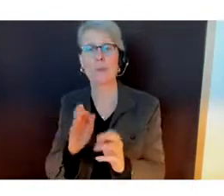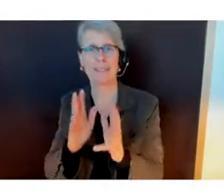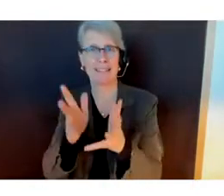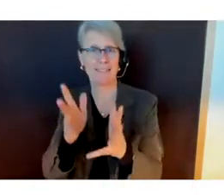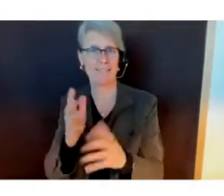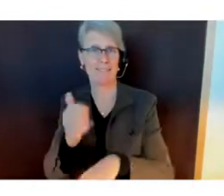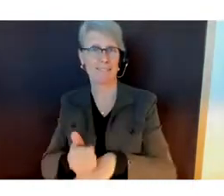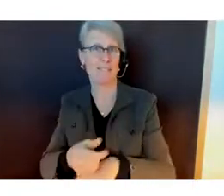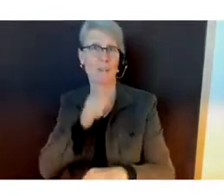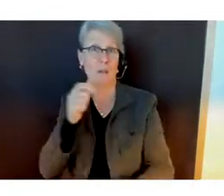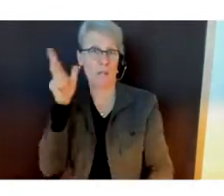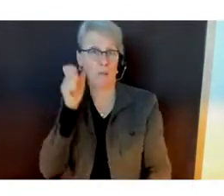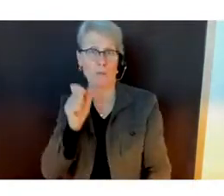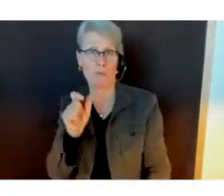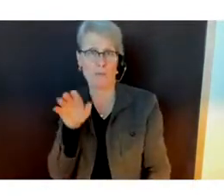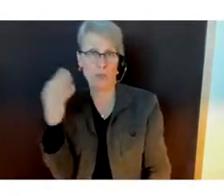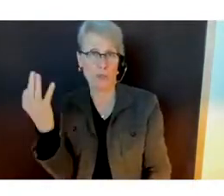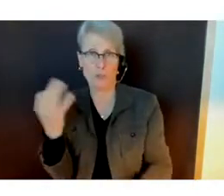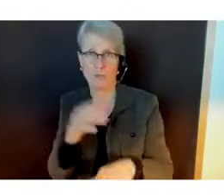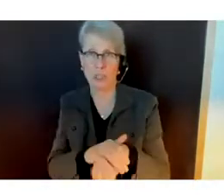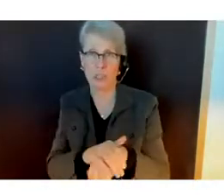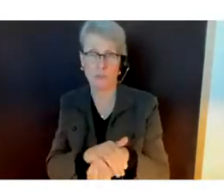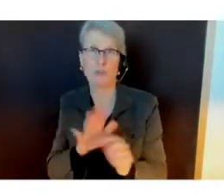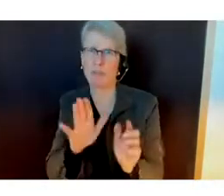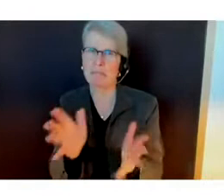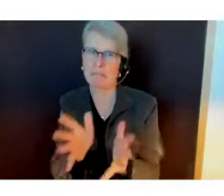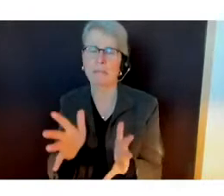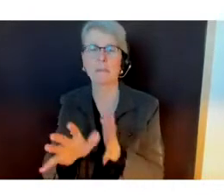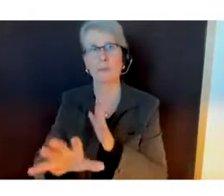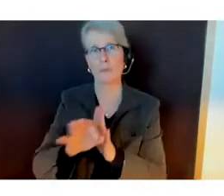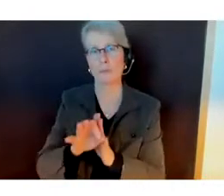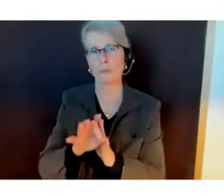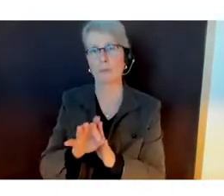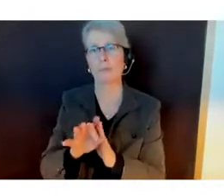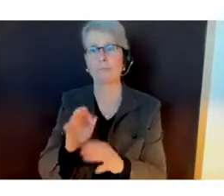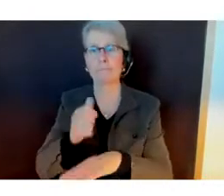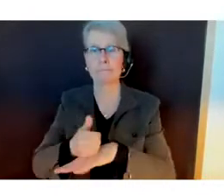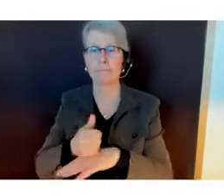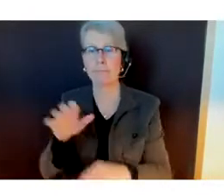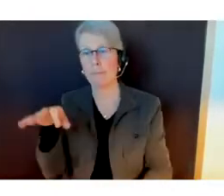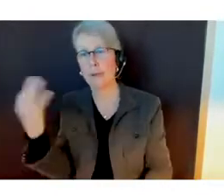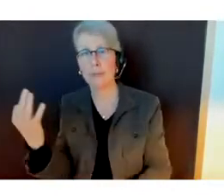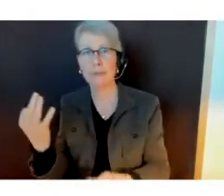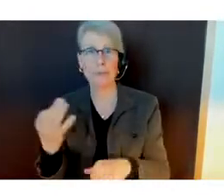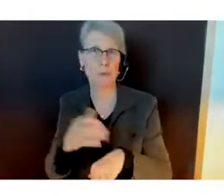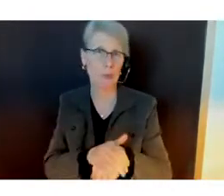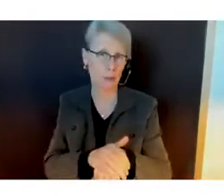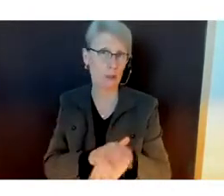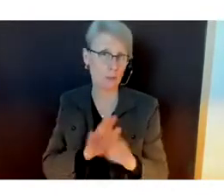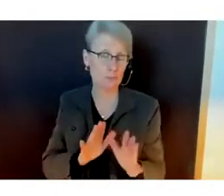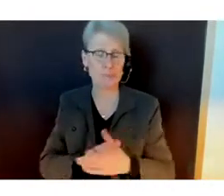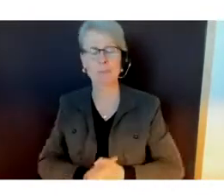default presentation, you will not hear the French or English. So at this point, please choose either French or English to